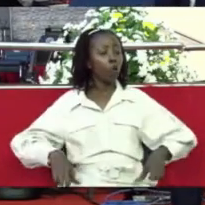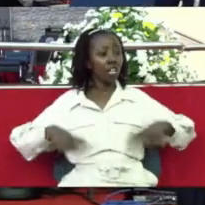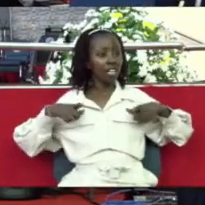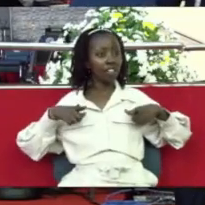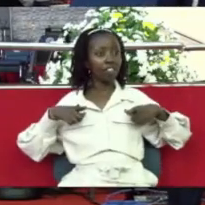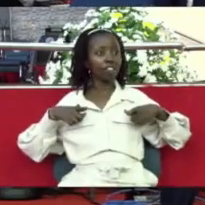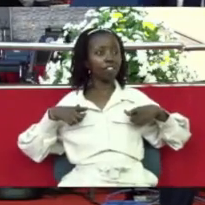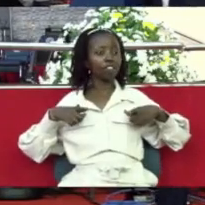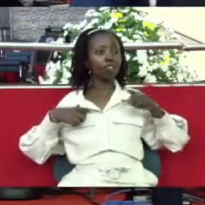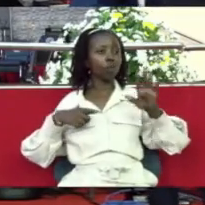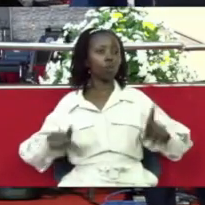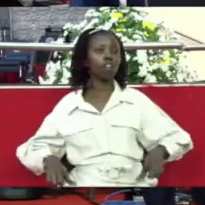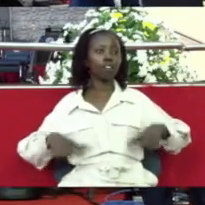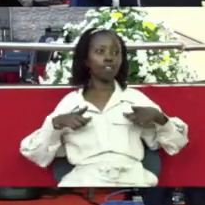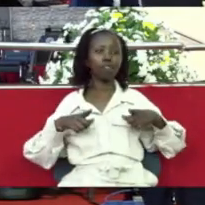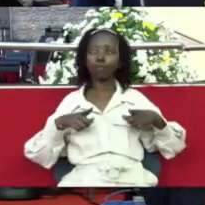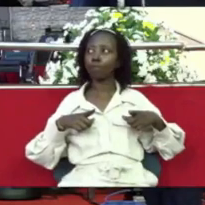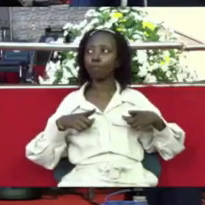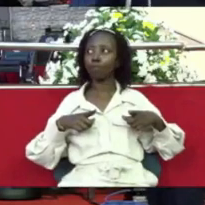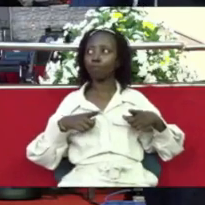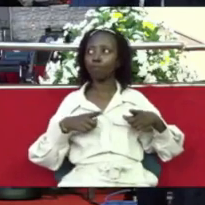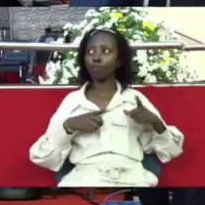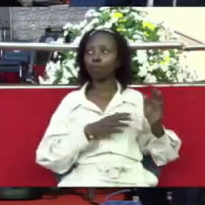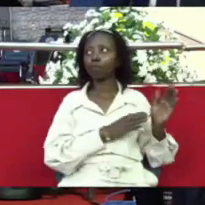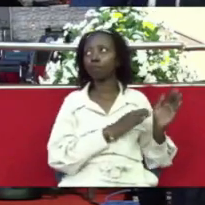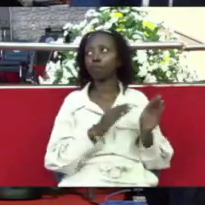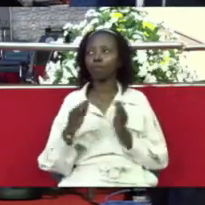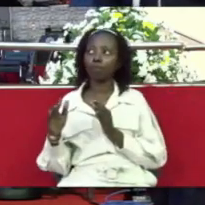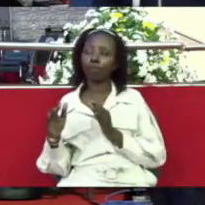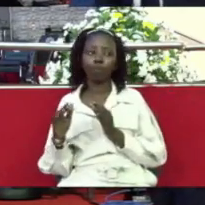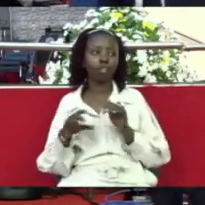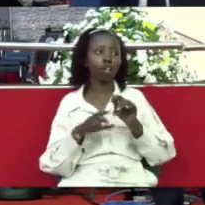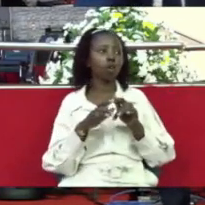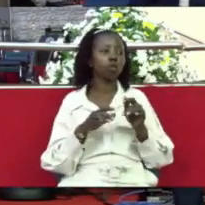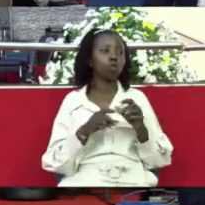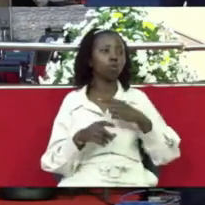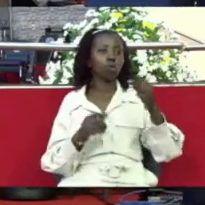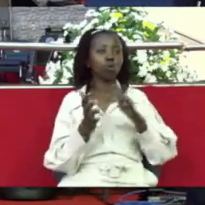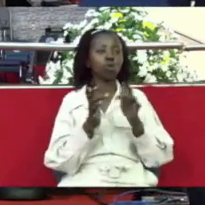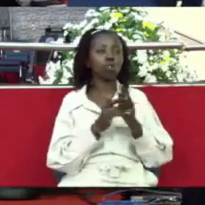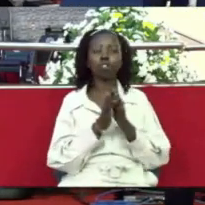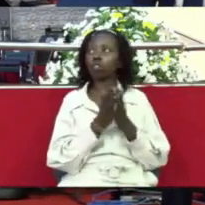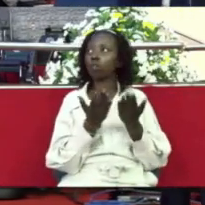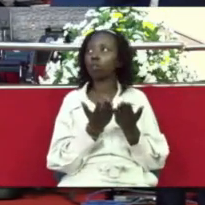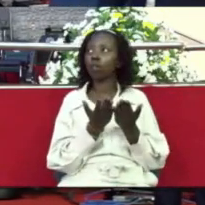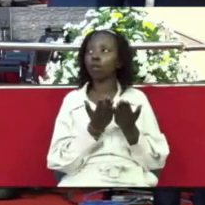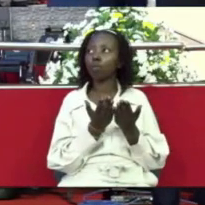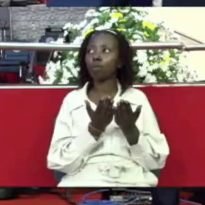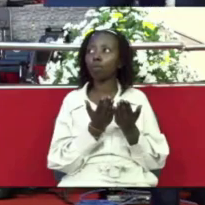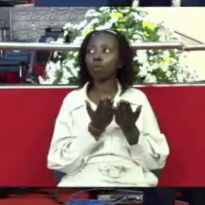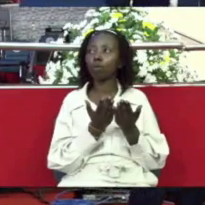Alright, now we're going to go to number 6. The screen number 6, law 2.